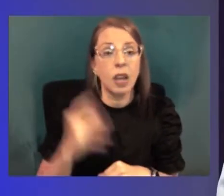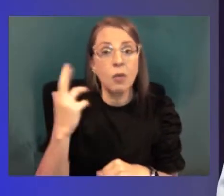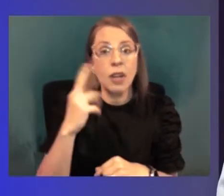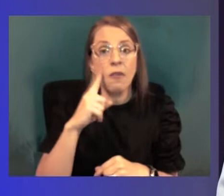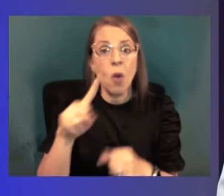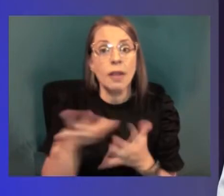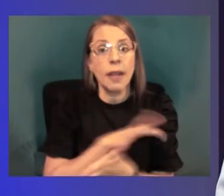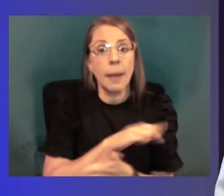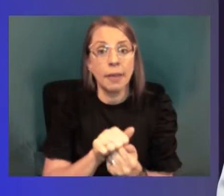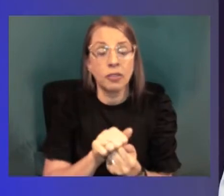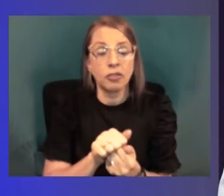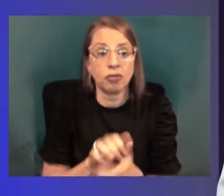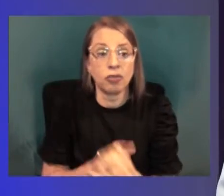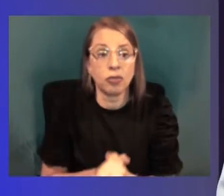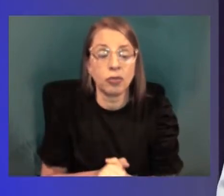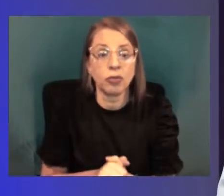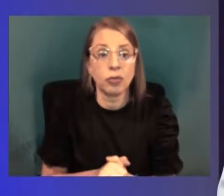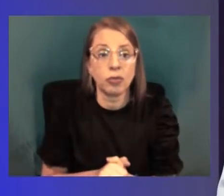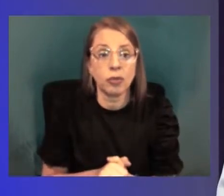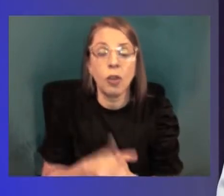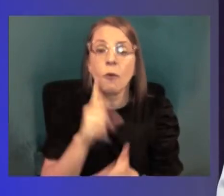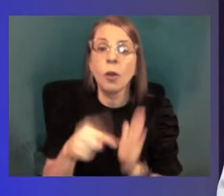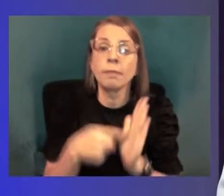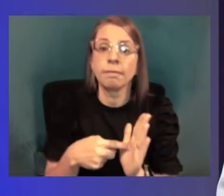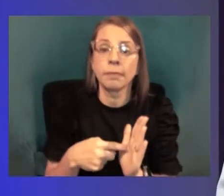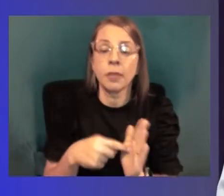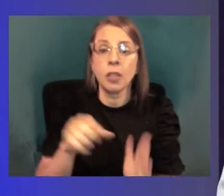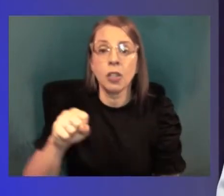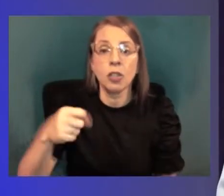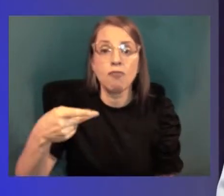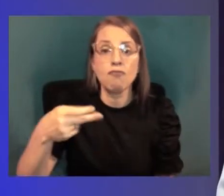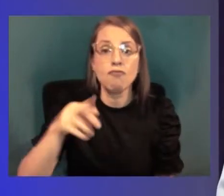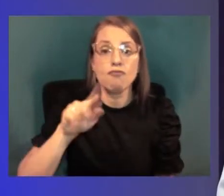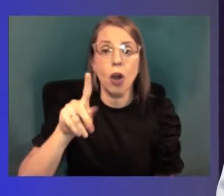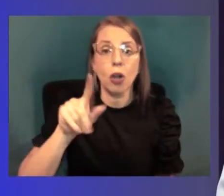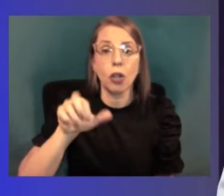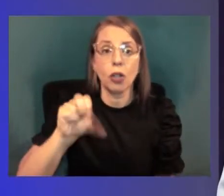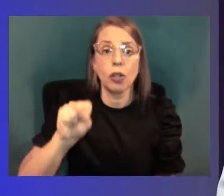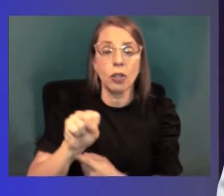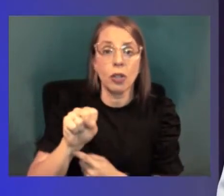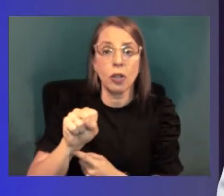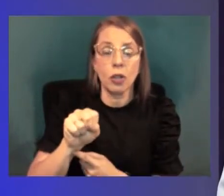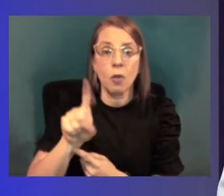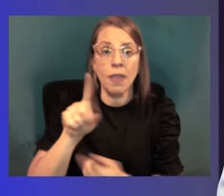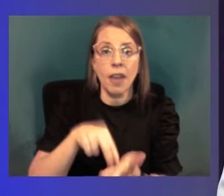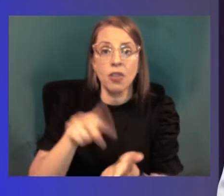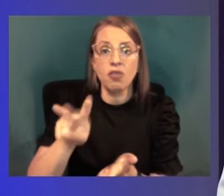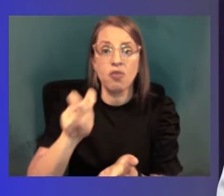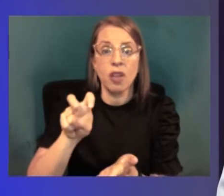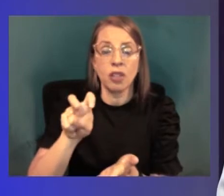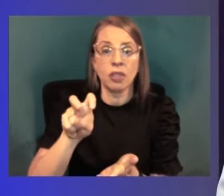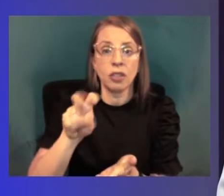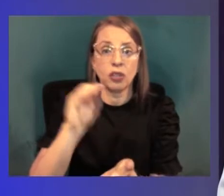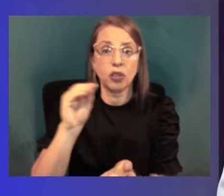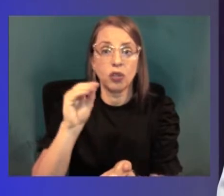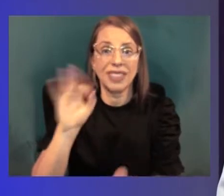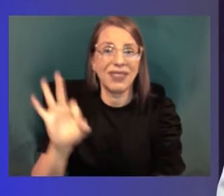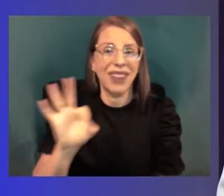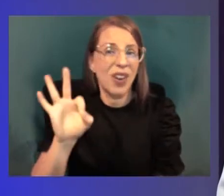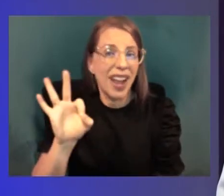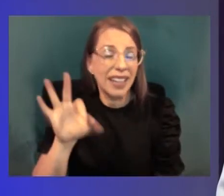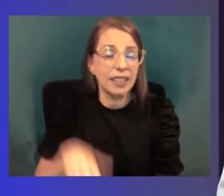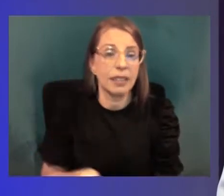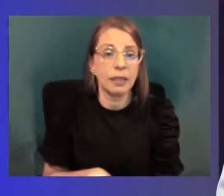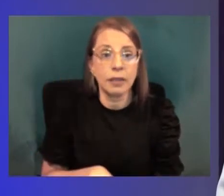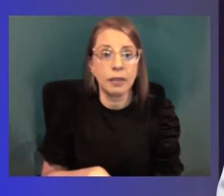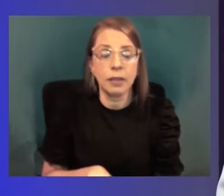that, example, sparklers they burn at 1,200 degrees Fahrenheit. We don't use any kind of